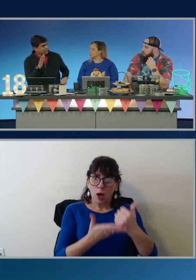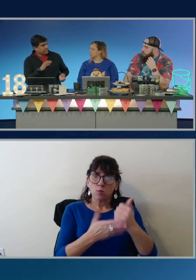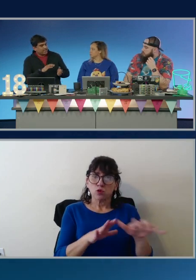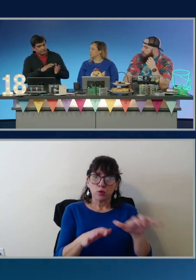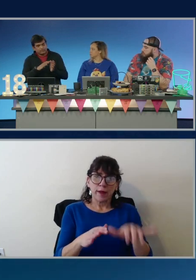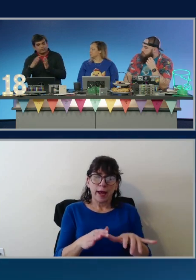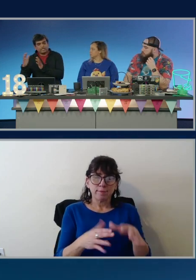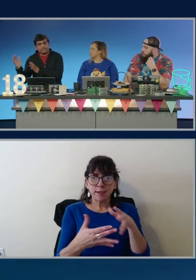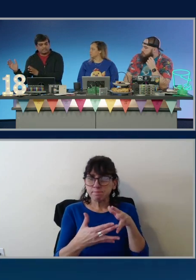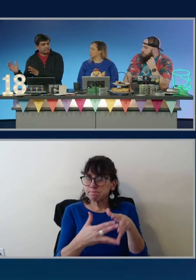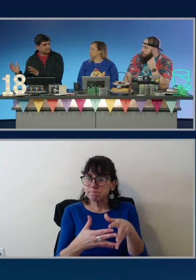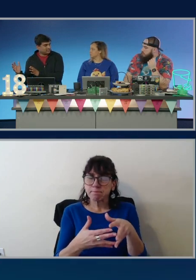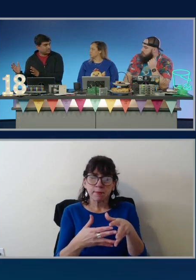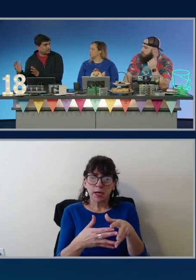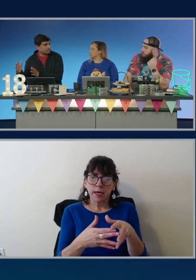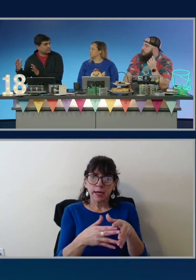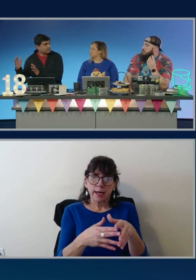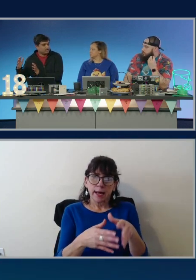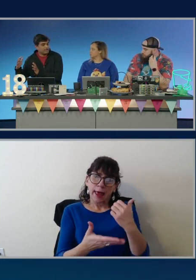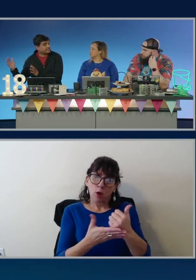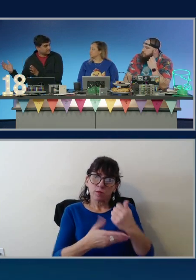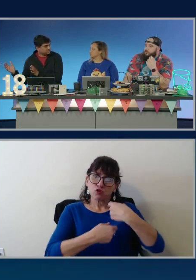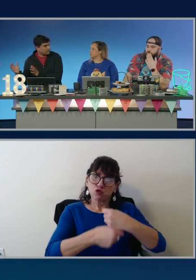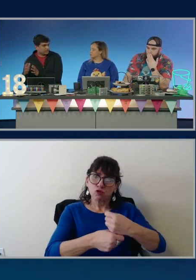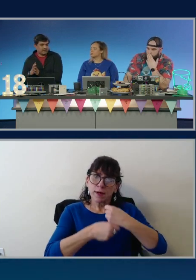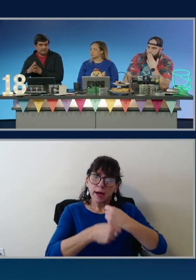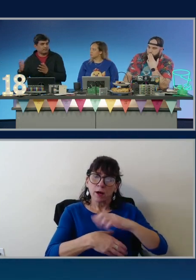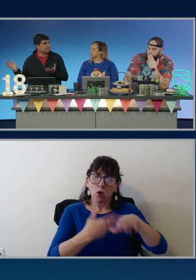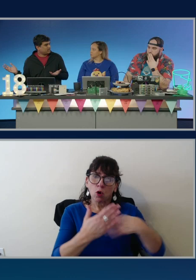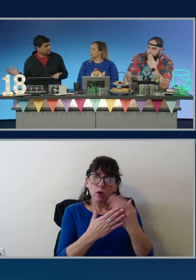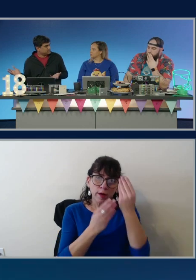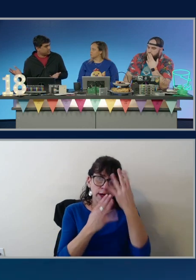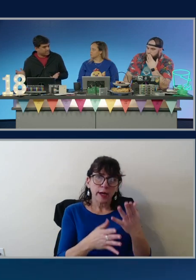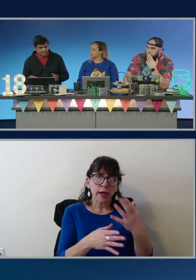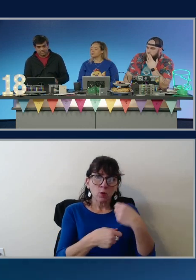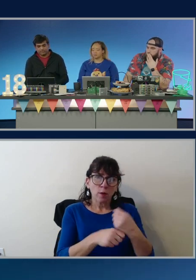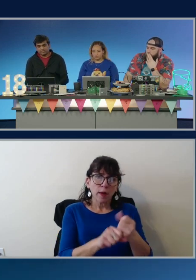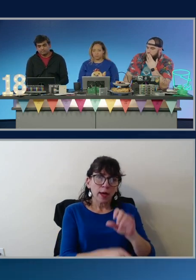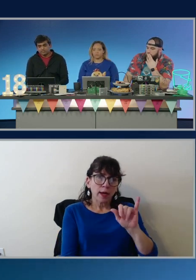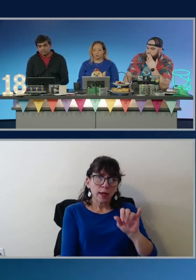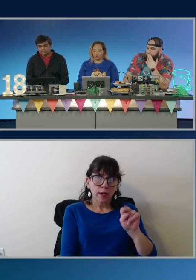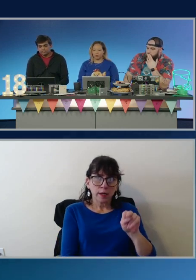have, and it will create something called vectors, or array of numbers, we